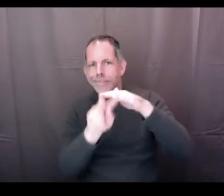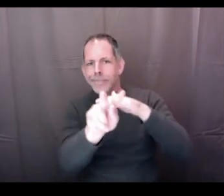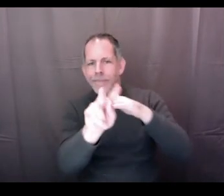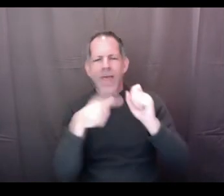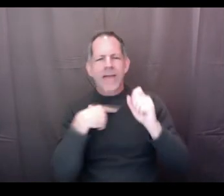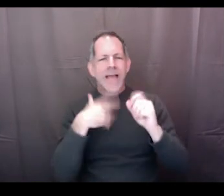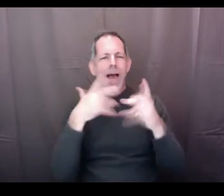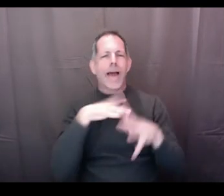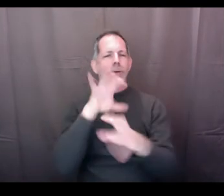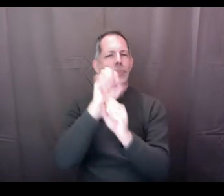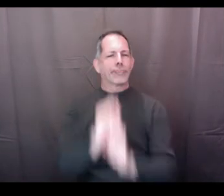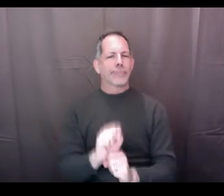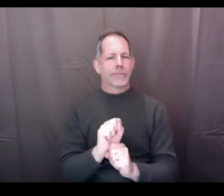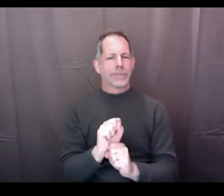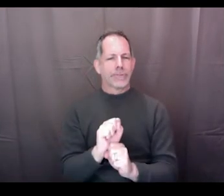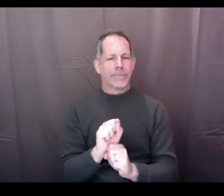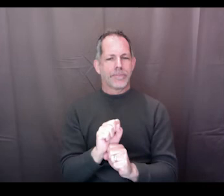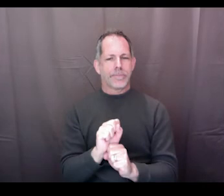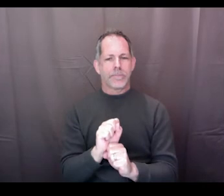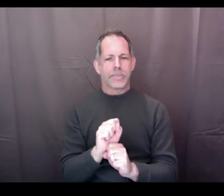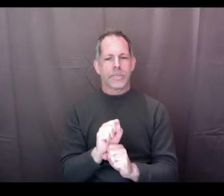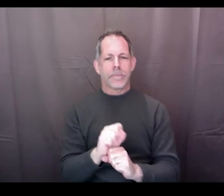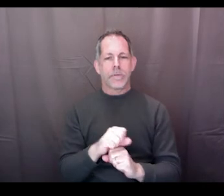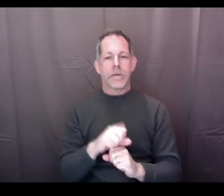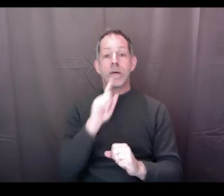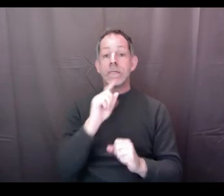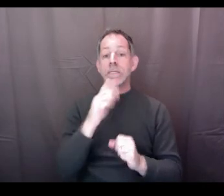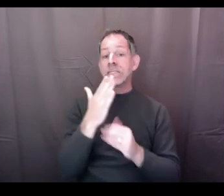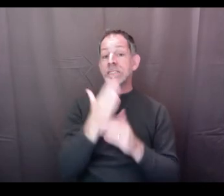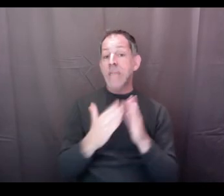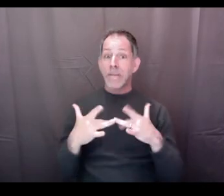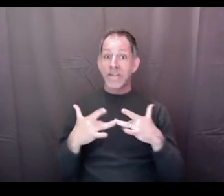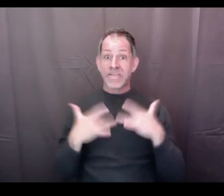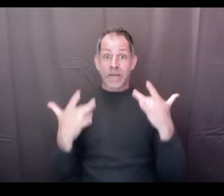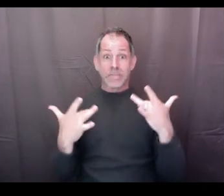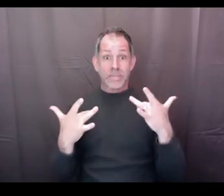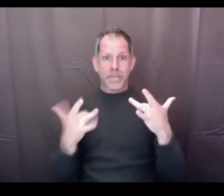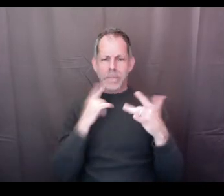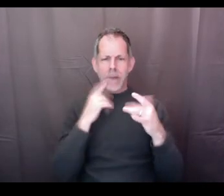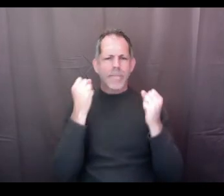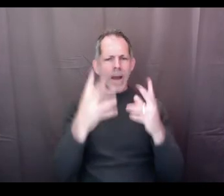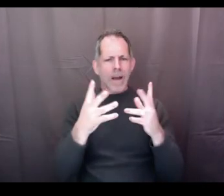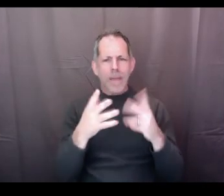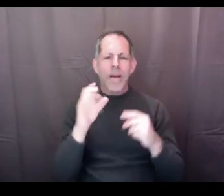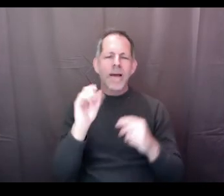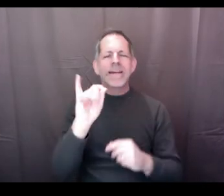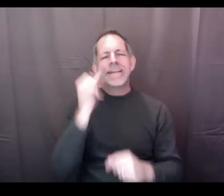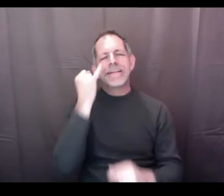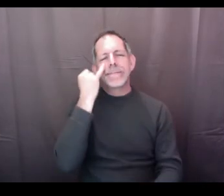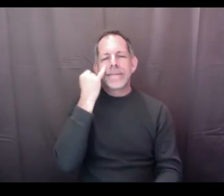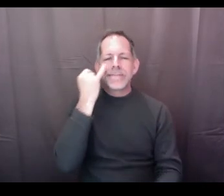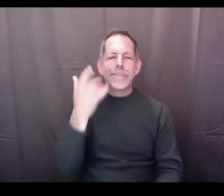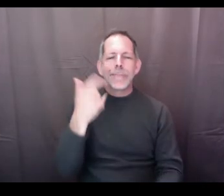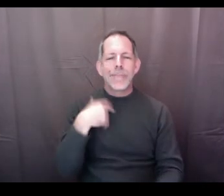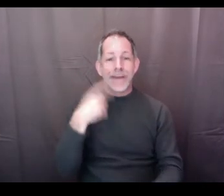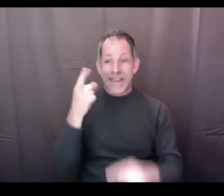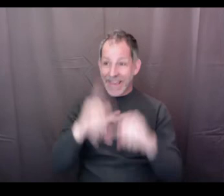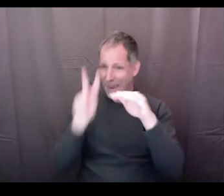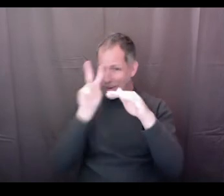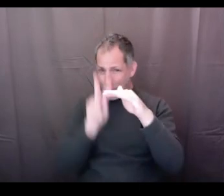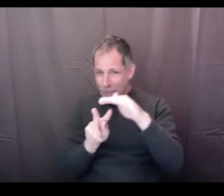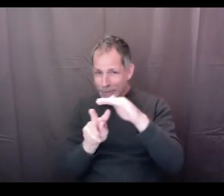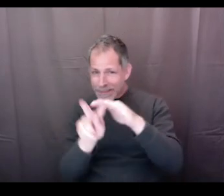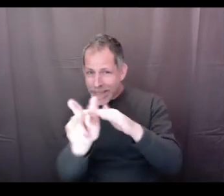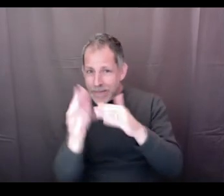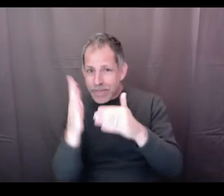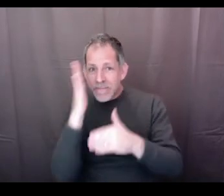lot of predictability in our lives. We like some novelty, but not too much. And so the lack of